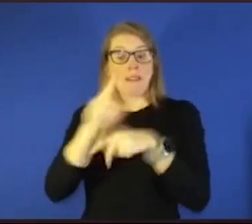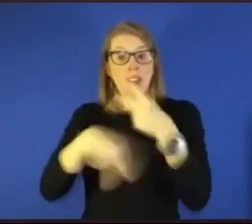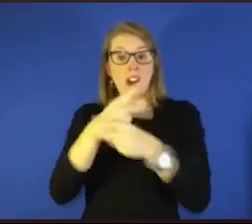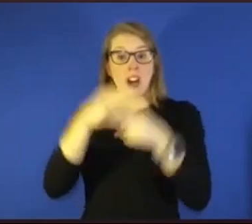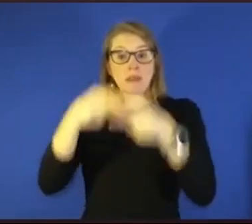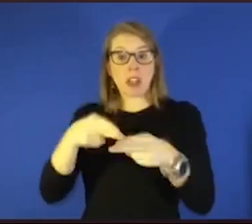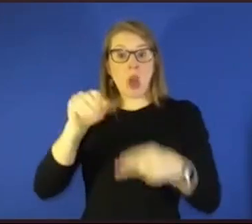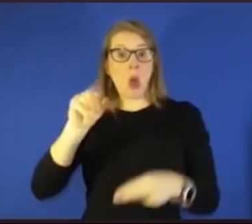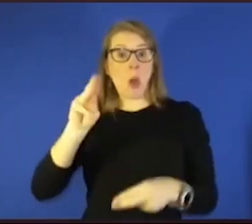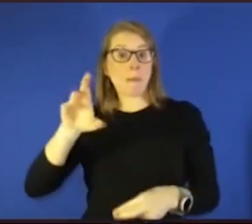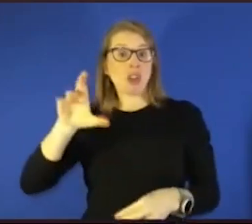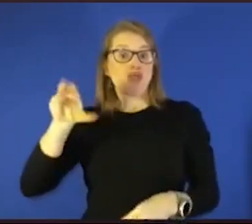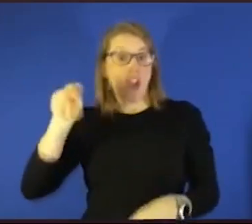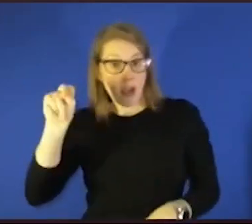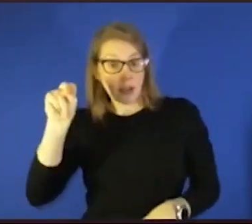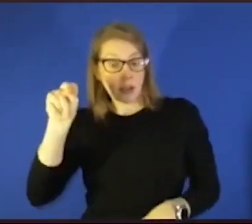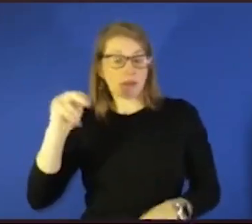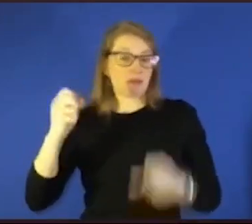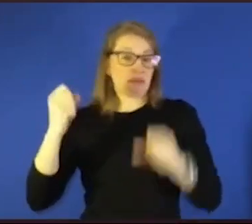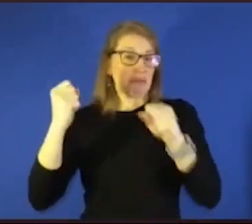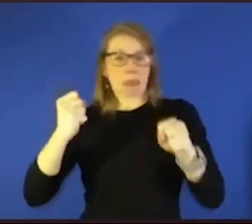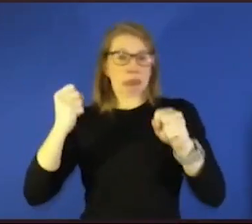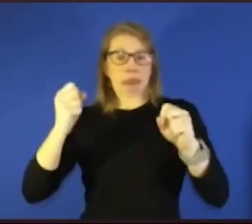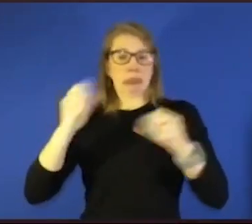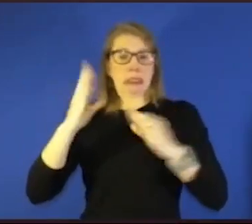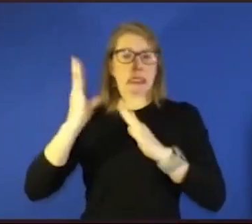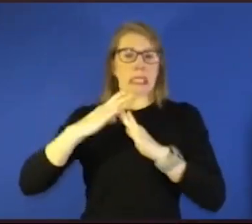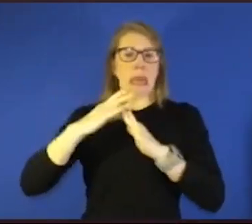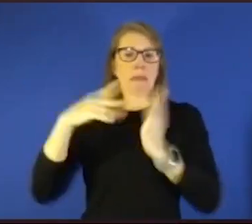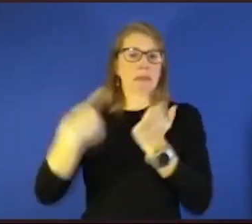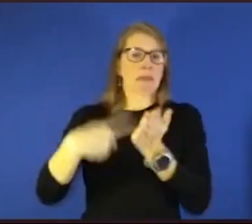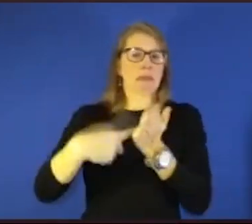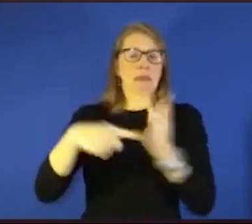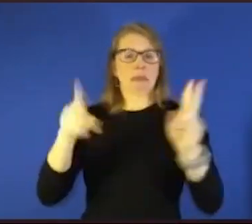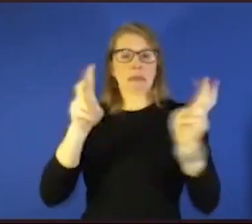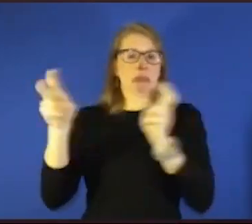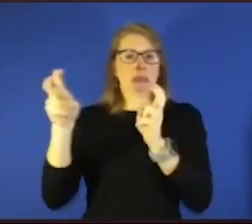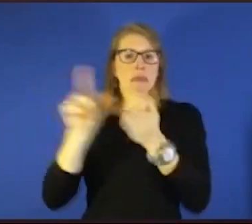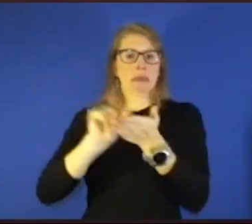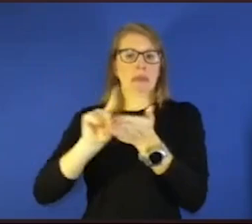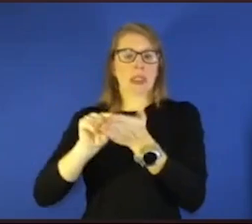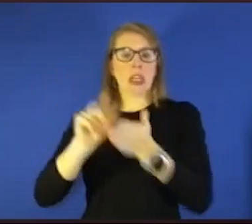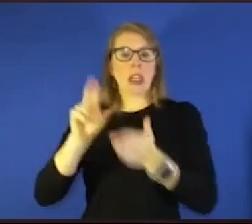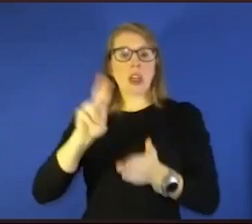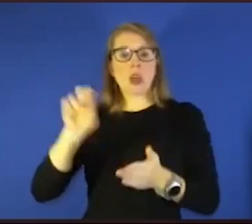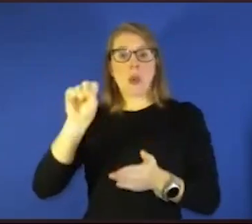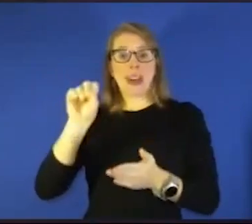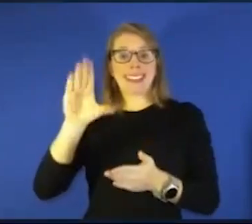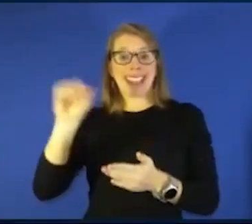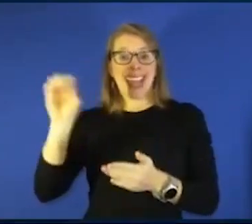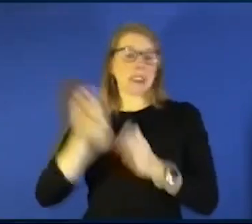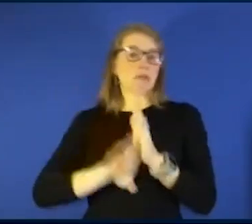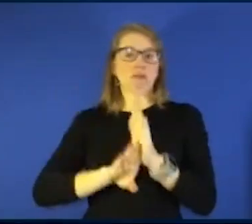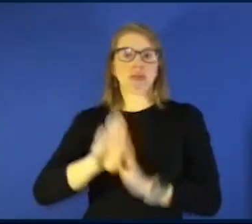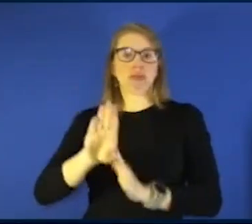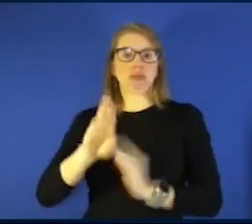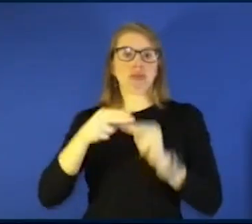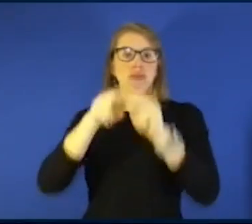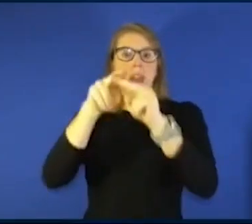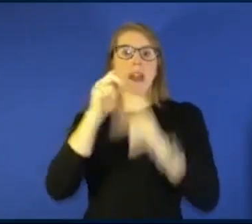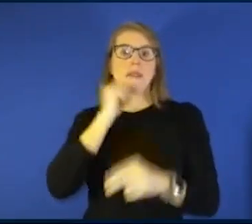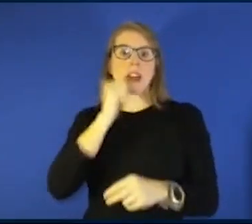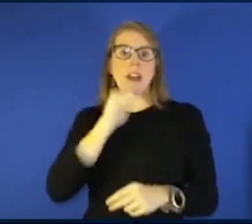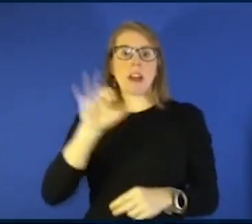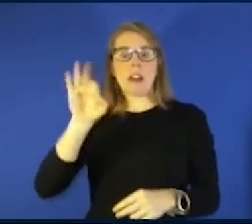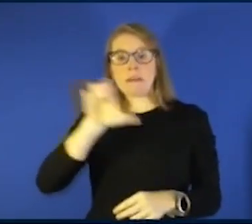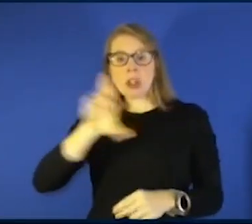Omicron dominating the headlines, the number of cases in the U.S. is growing daily. And then there's the flu, as Drs.